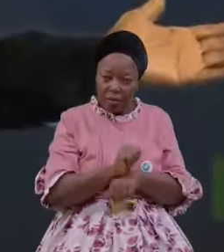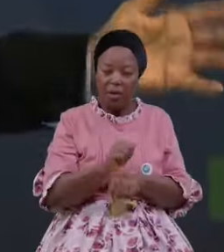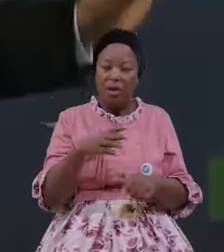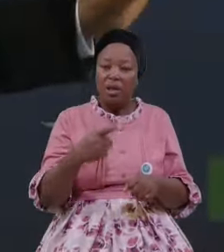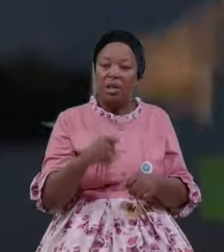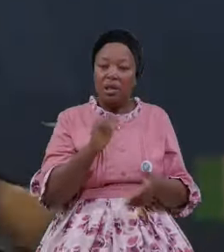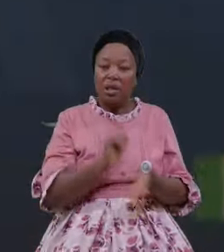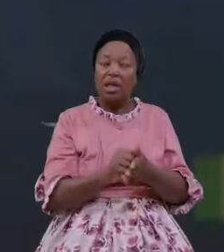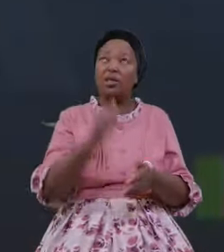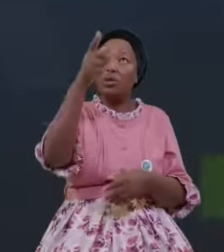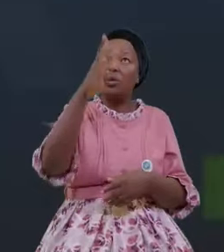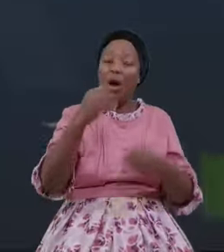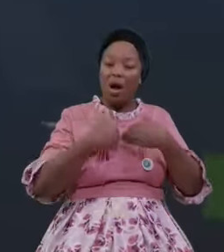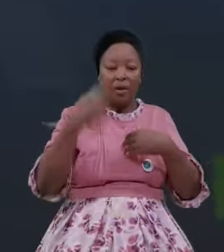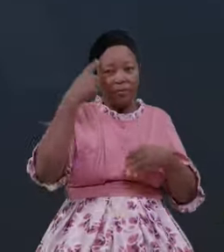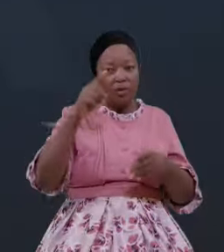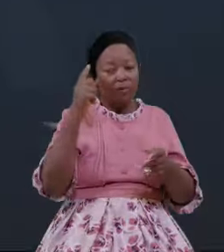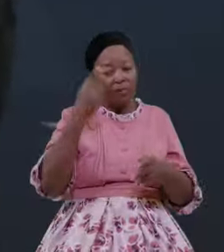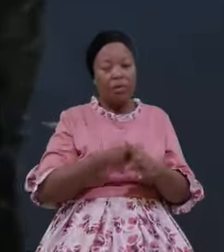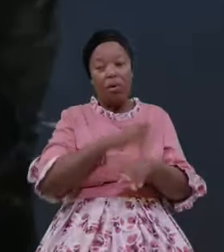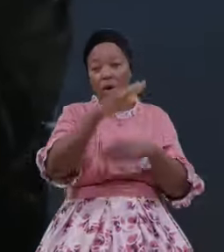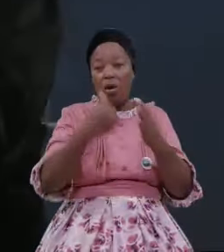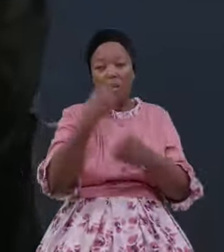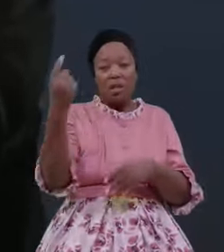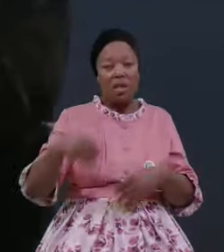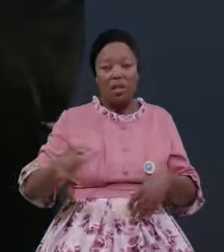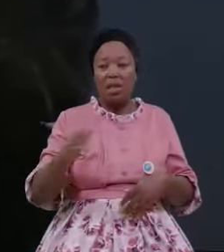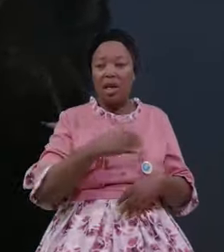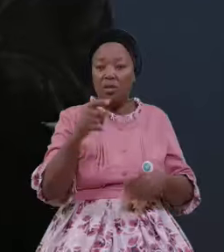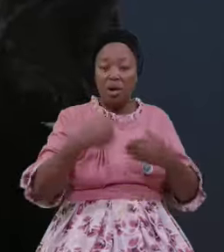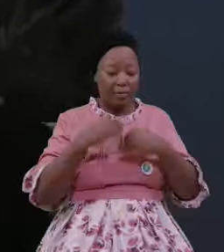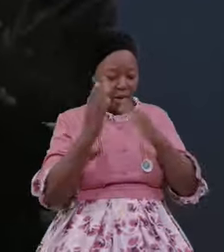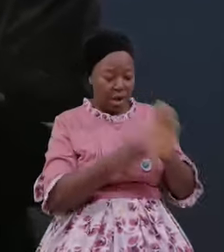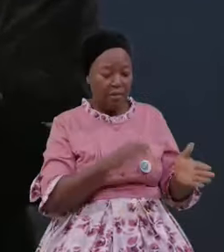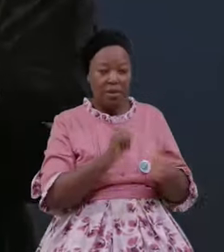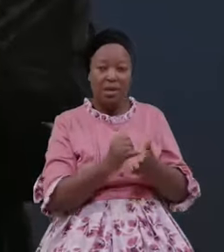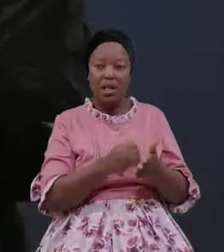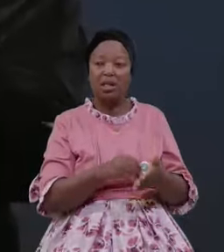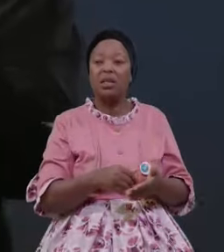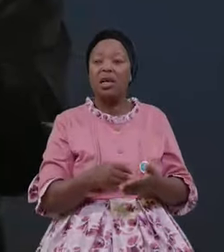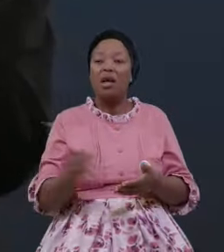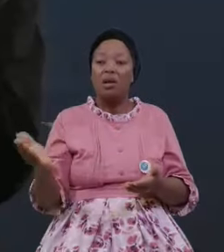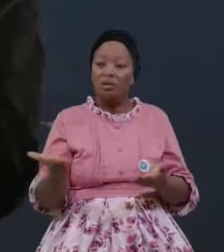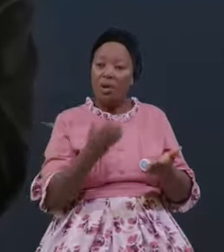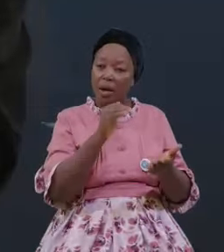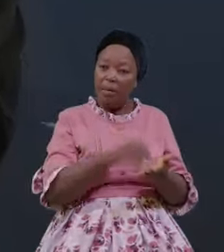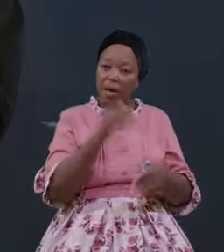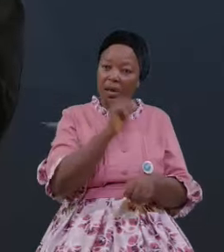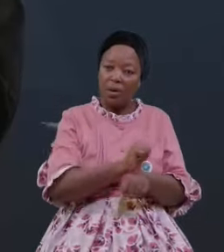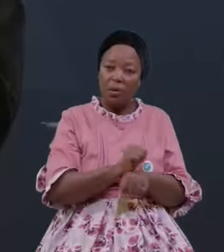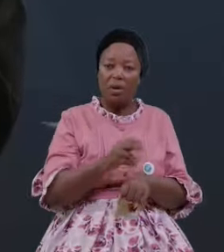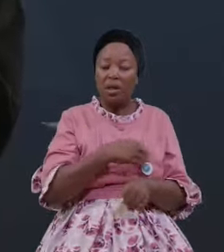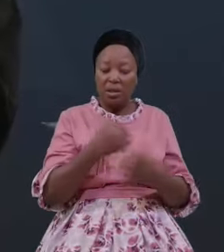from all eternity. And you've led that commission. Tonight is a recommissioning